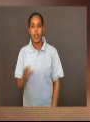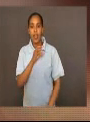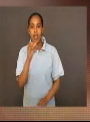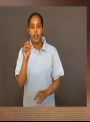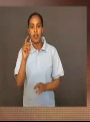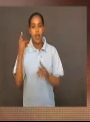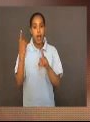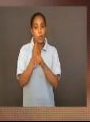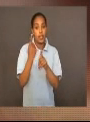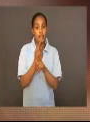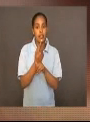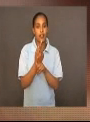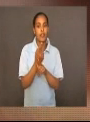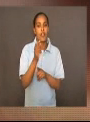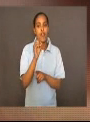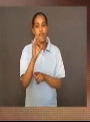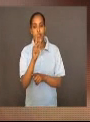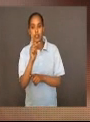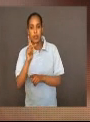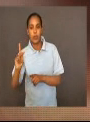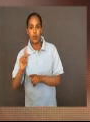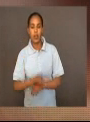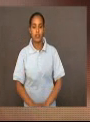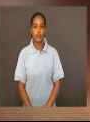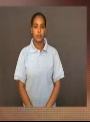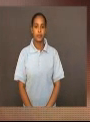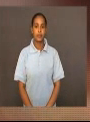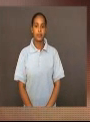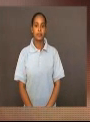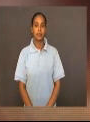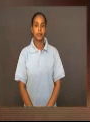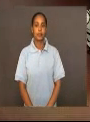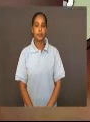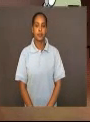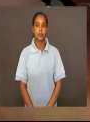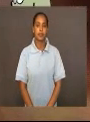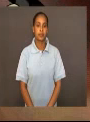and appearance of the products.